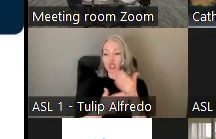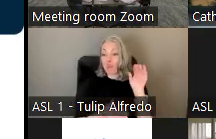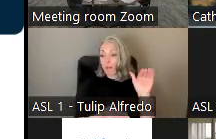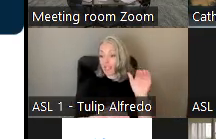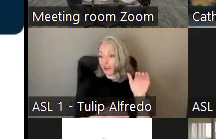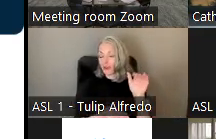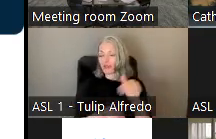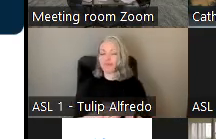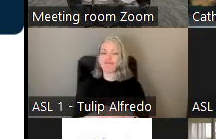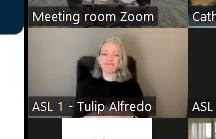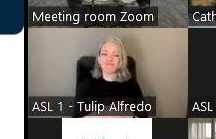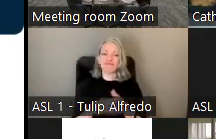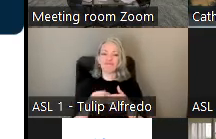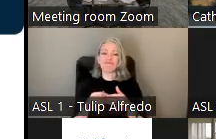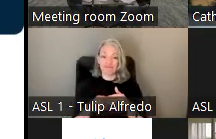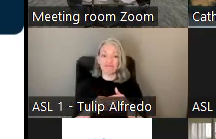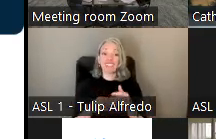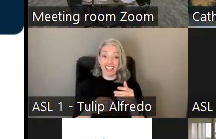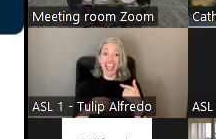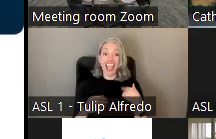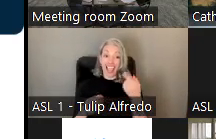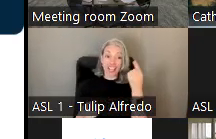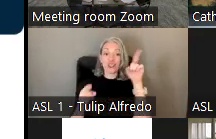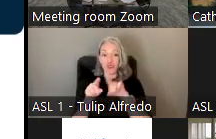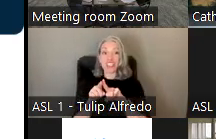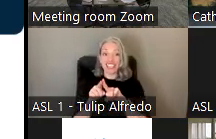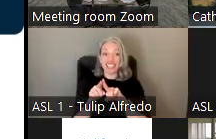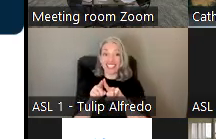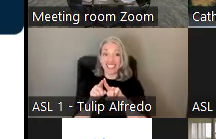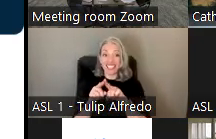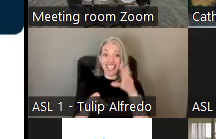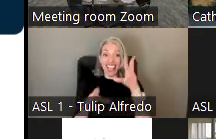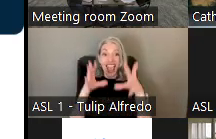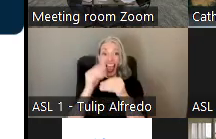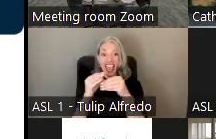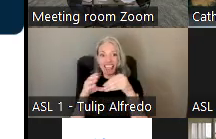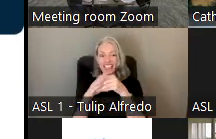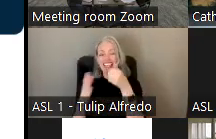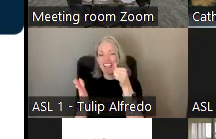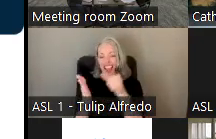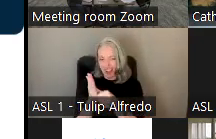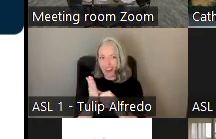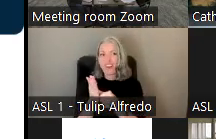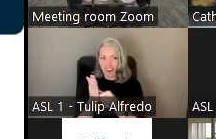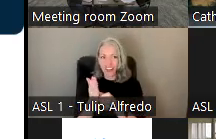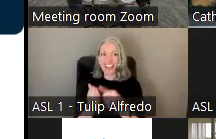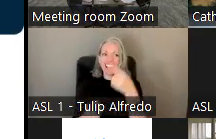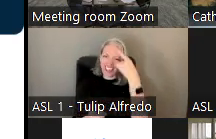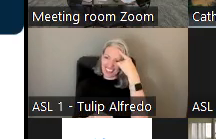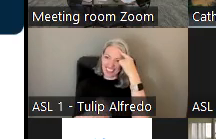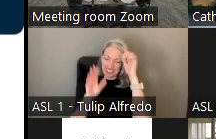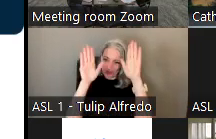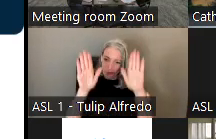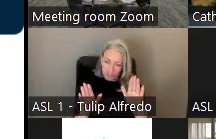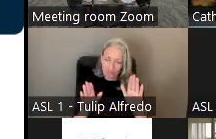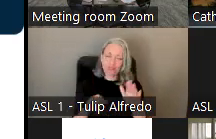I Okay. second that of putting it into the letter. Maybe it doesn't fit quite here, but putting it into the letter, the Yeah, I secretary. just think it's a really great, Yeah, it's a really good great idea.